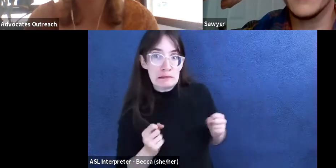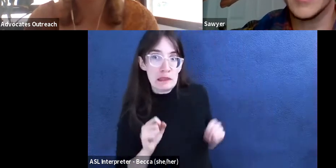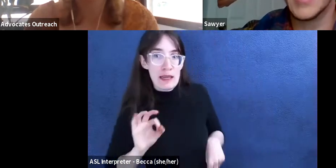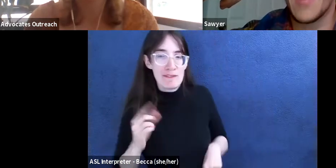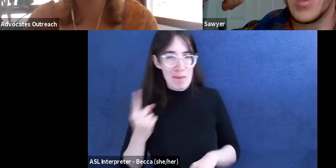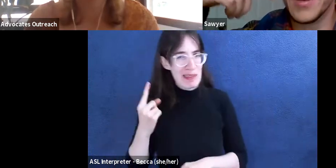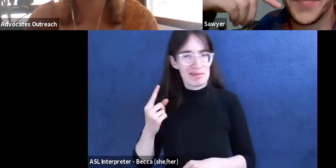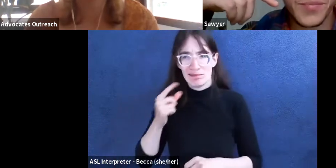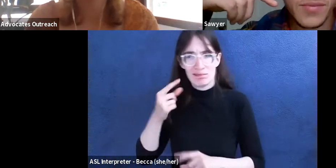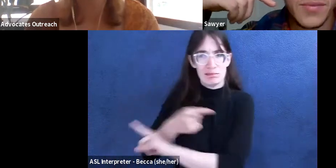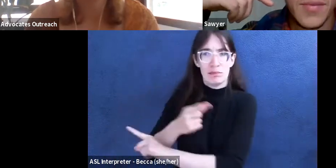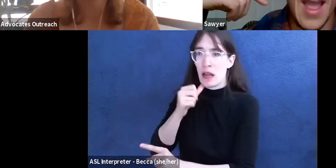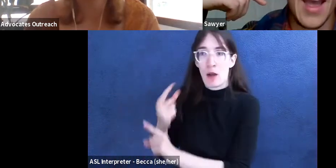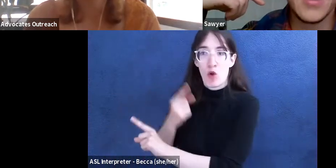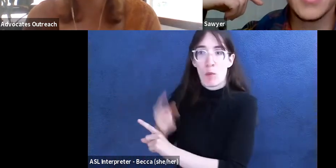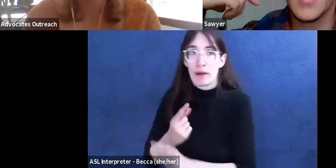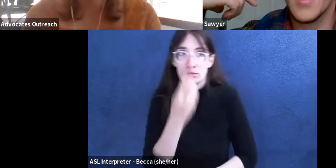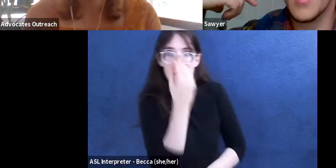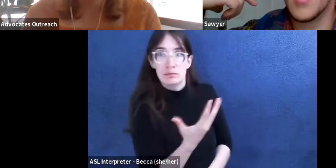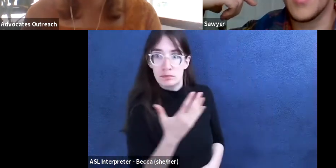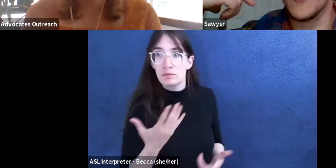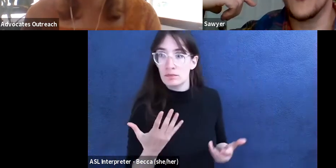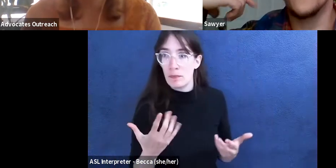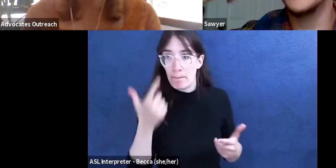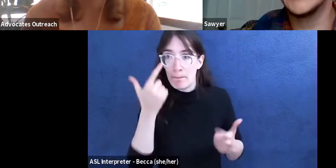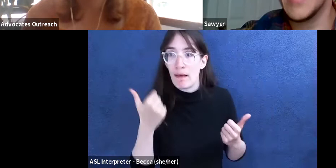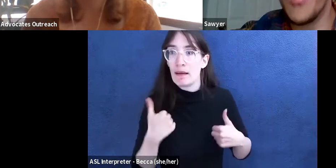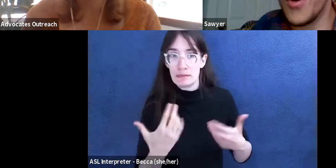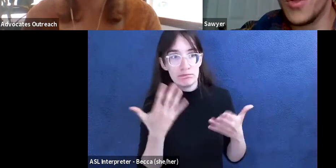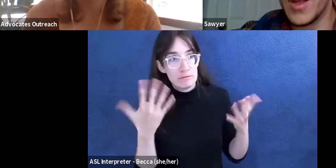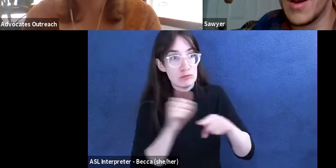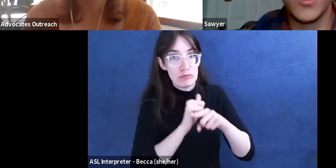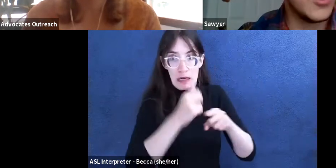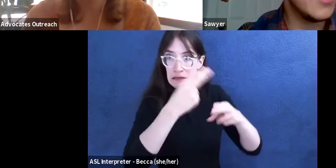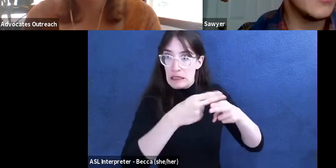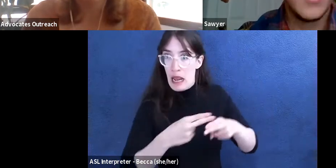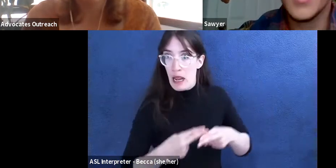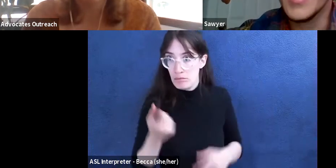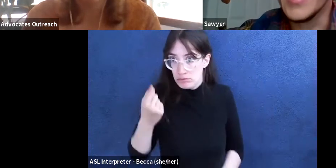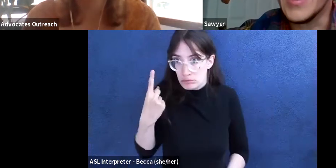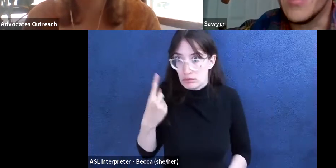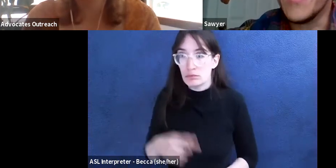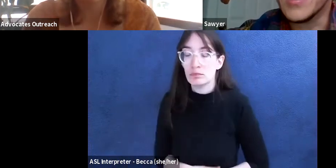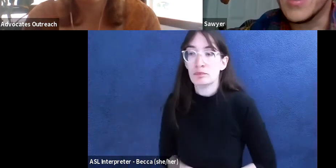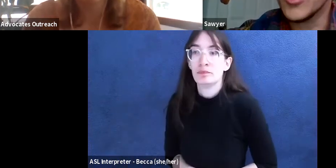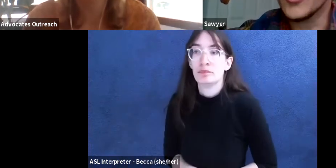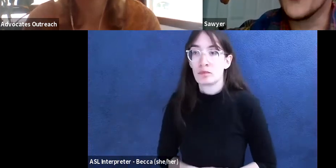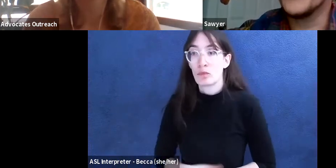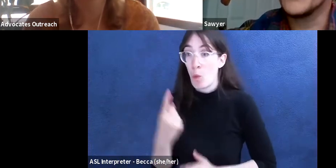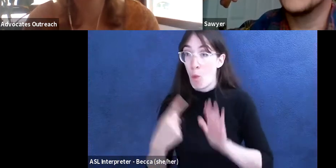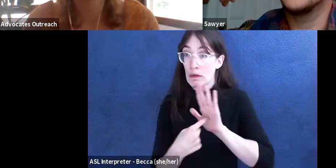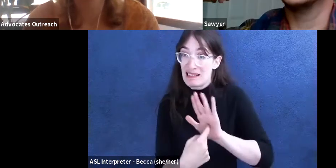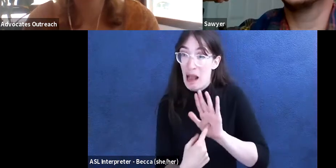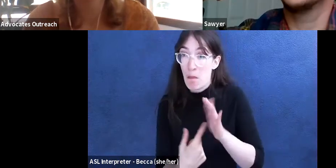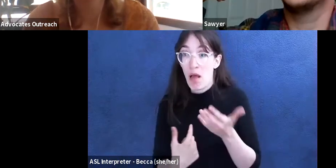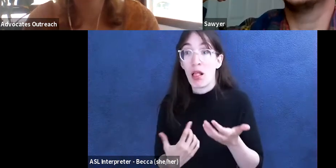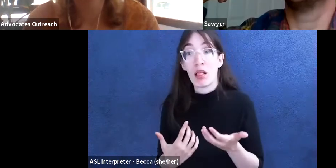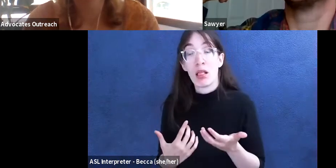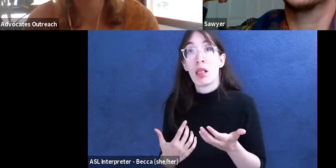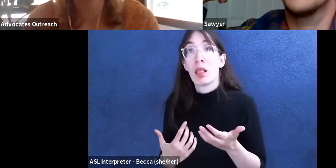they get the message that those parts are something to feel funny and embarrassed about. But if,